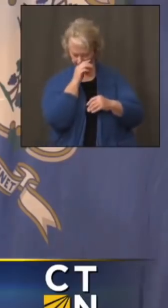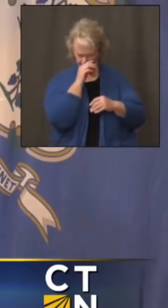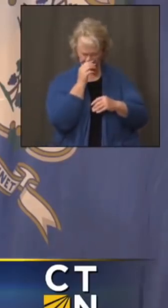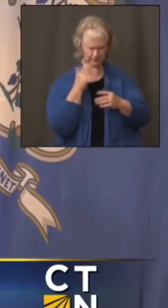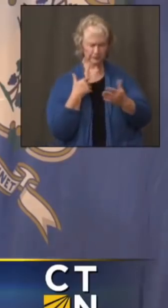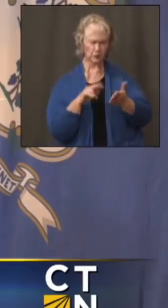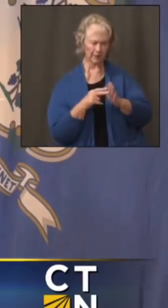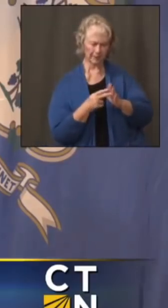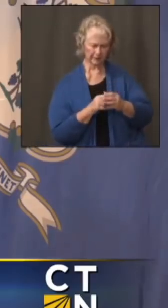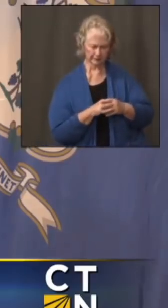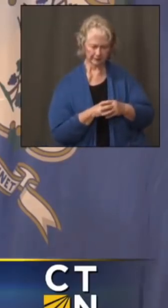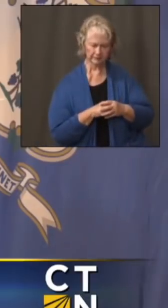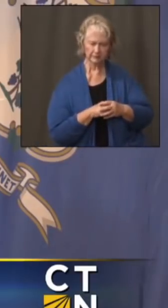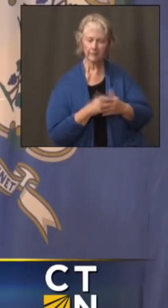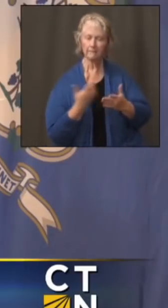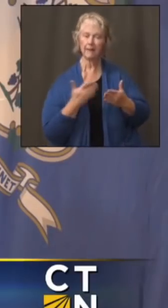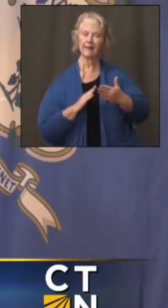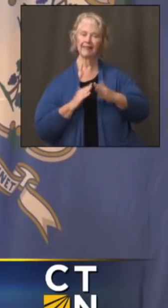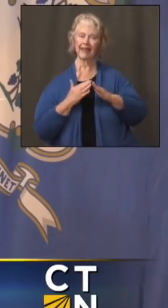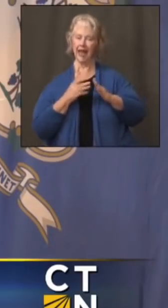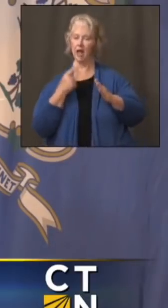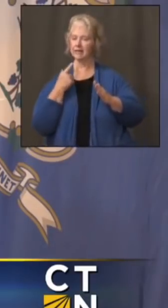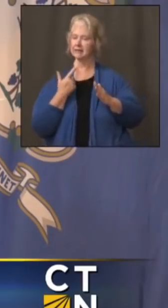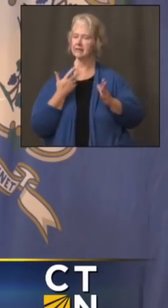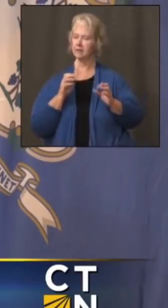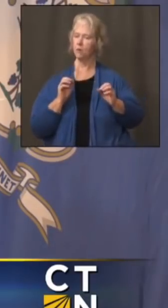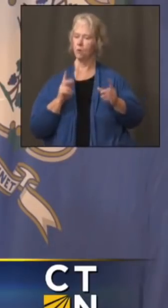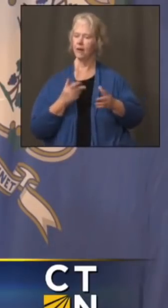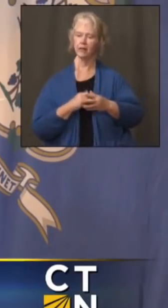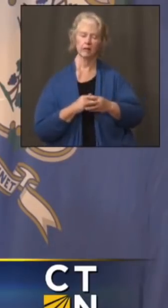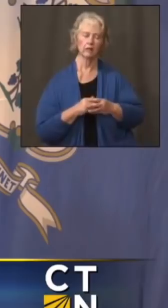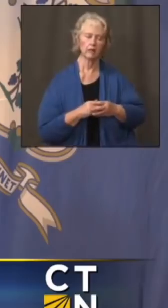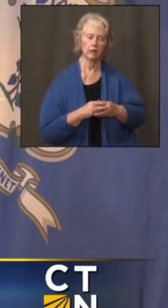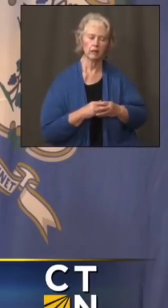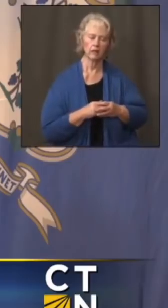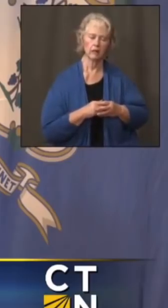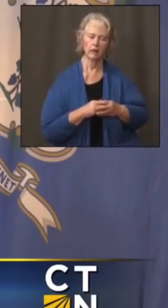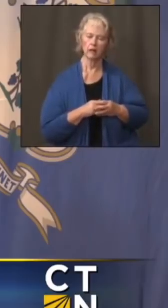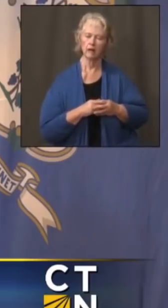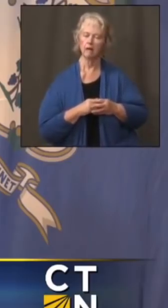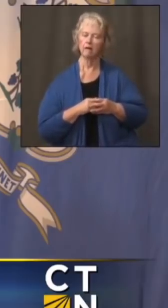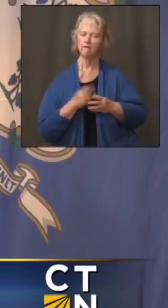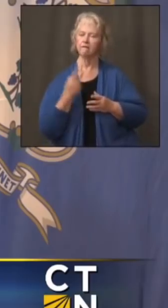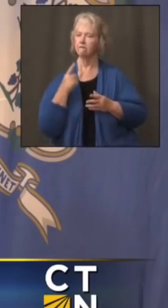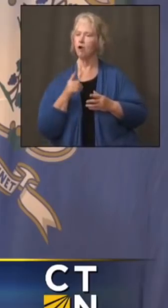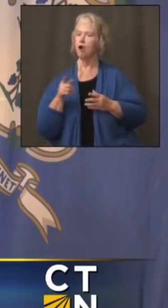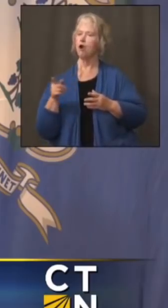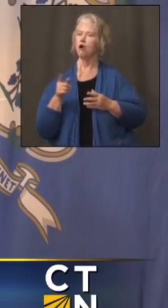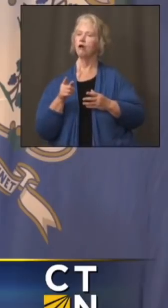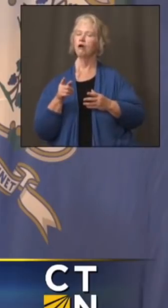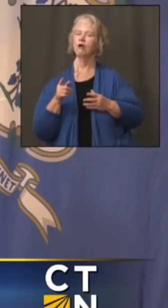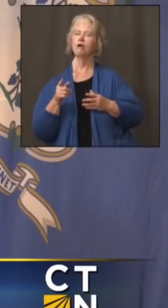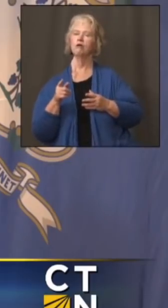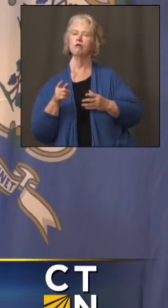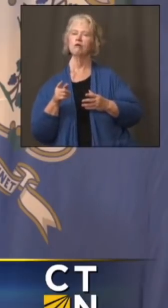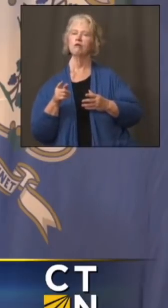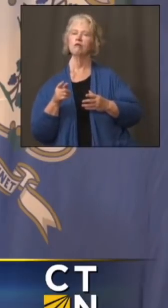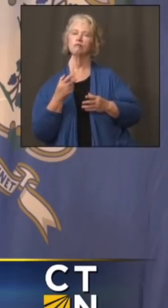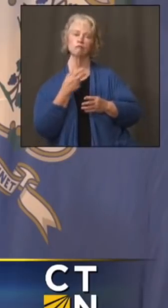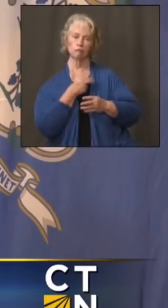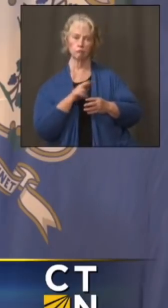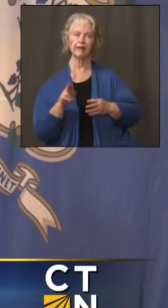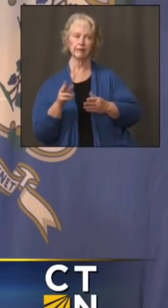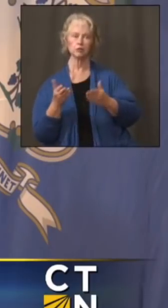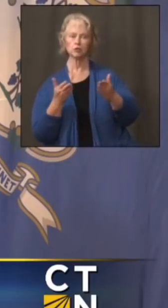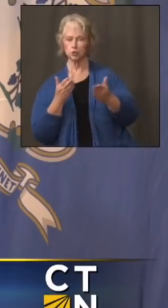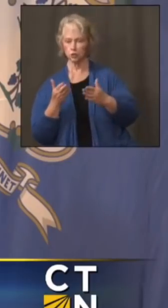is a town might say, well, it's okay for the religious service limit to